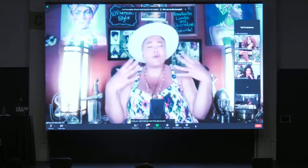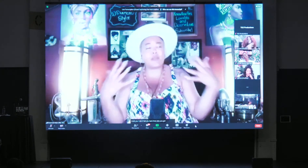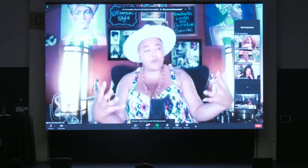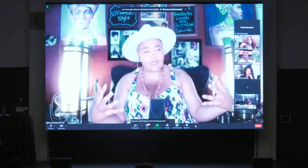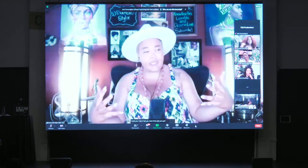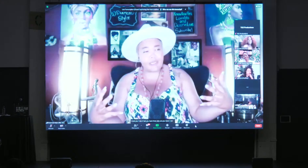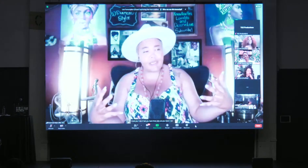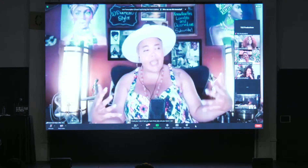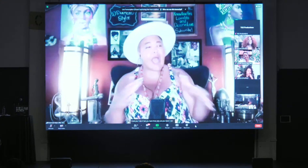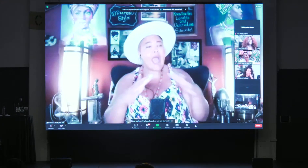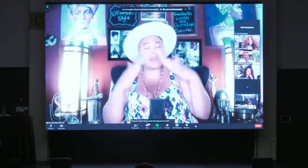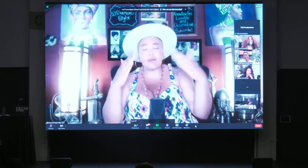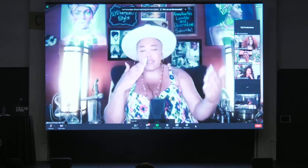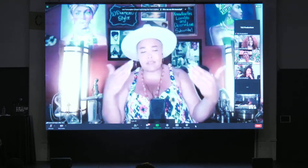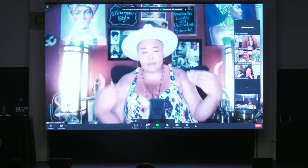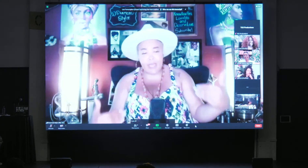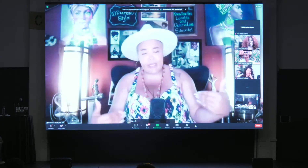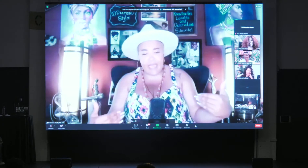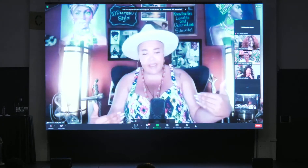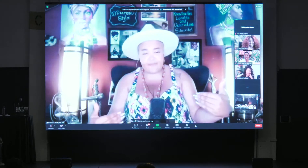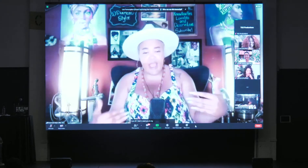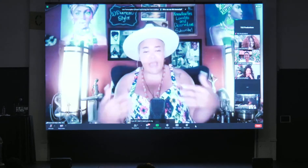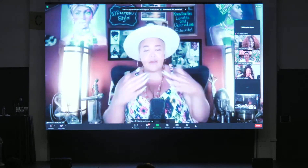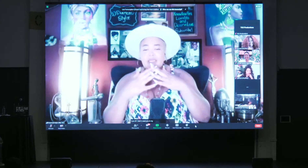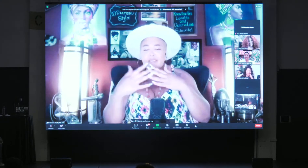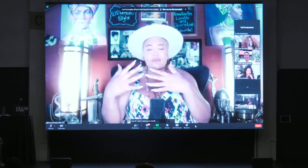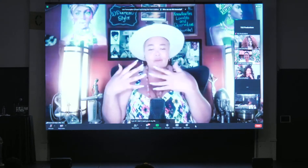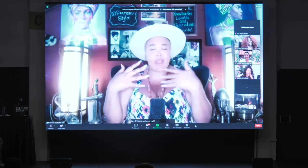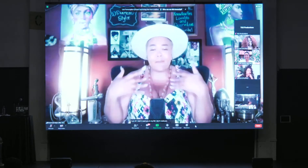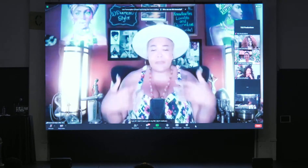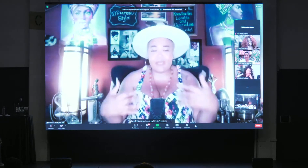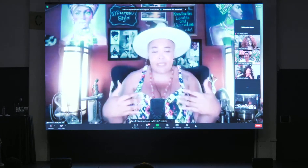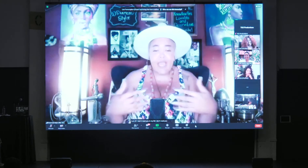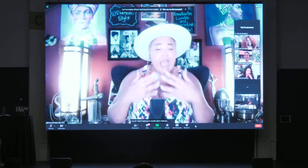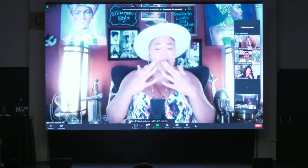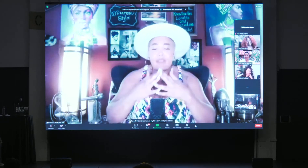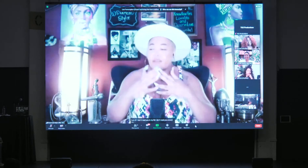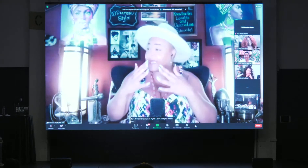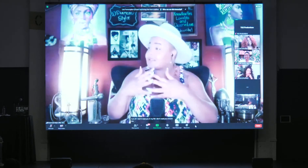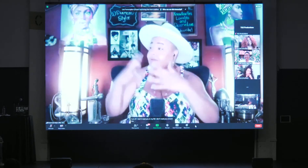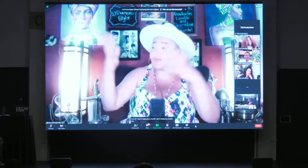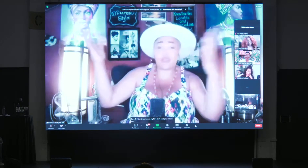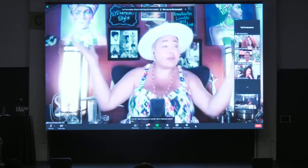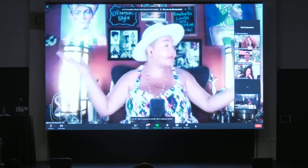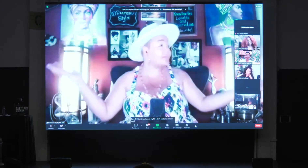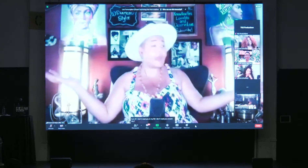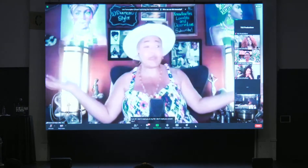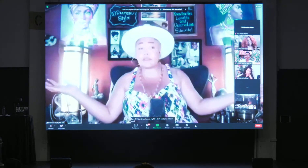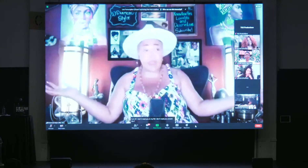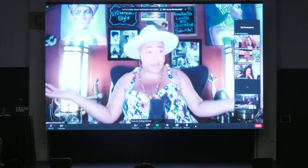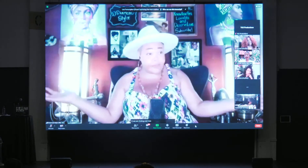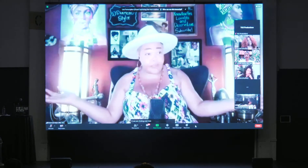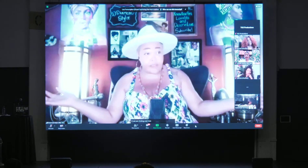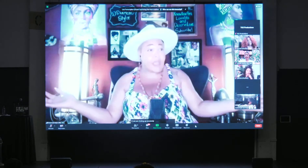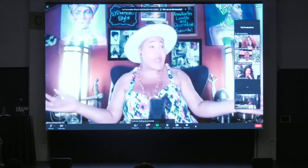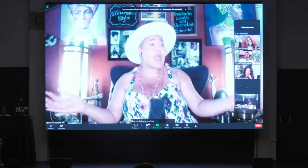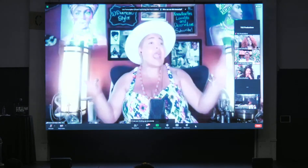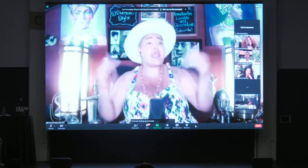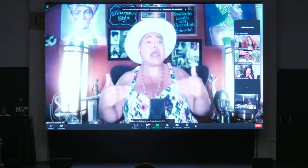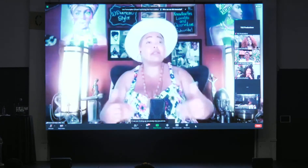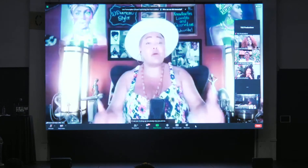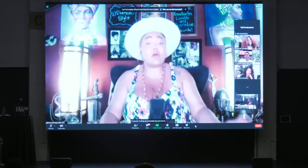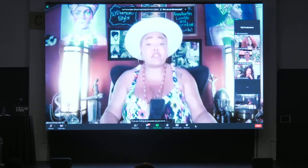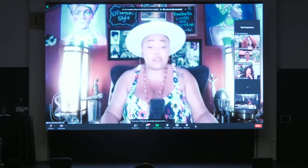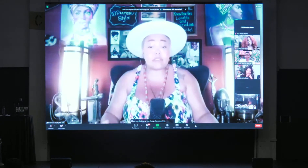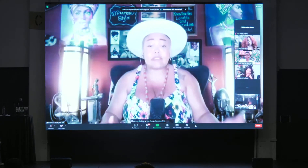am 41. I don't need you in my life. I don't need you around me. I see you fucking up everybody else around me, and